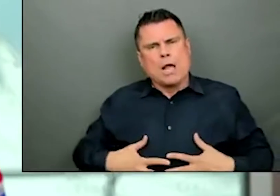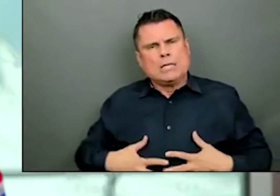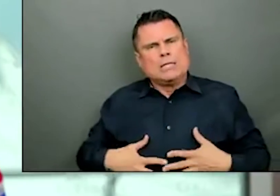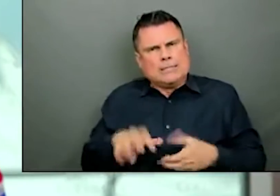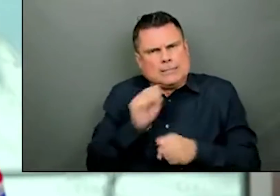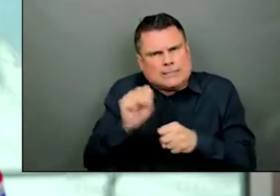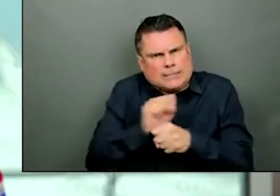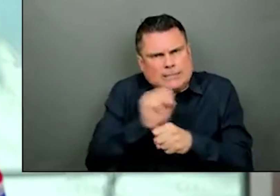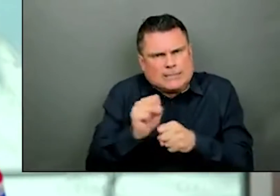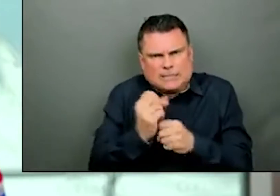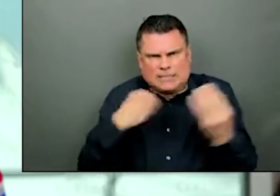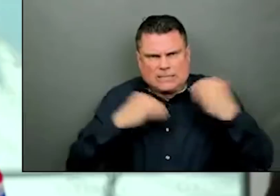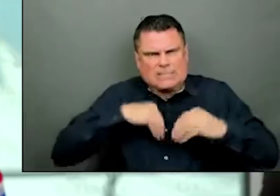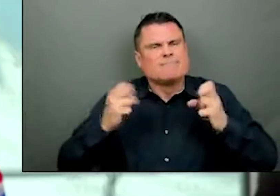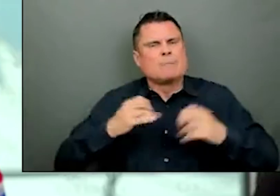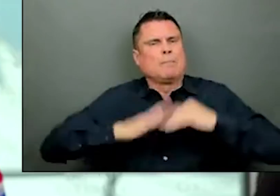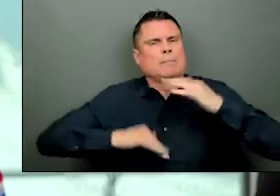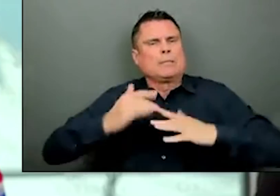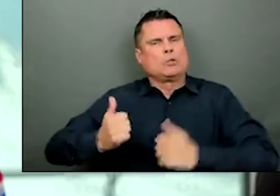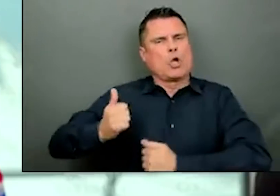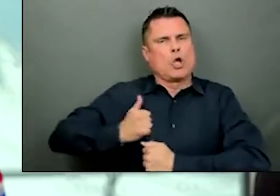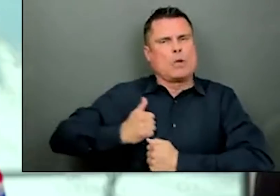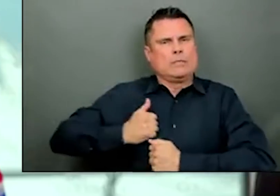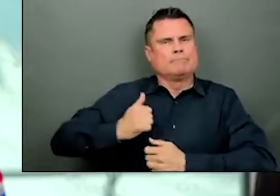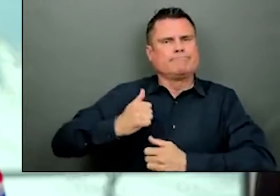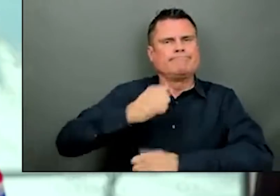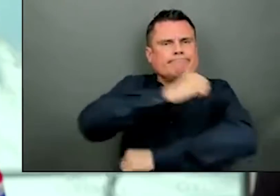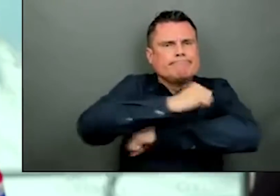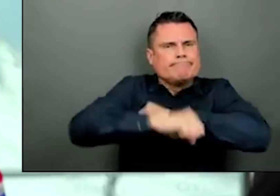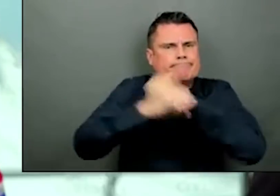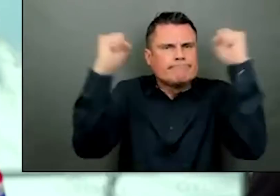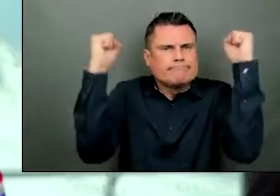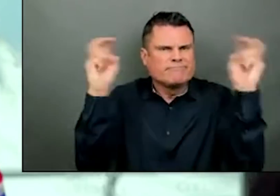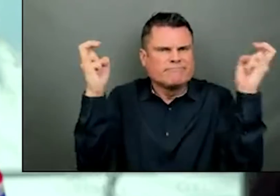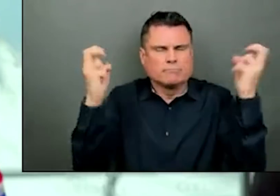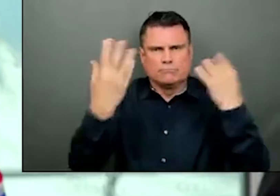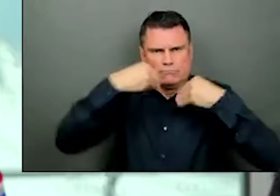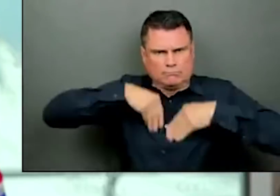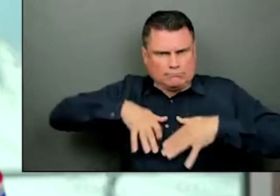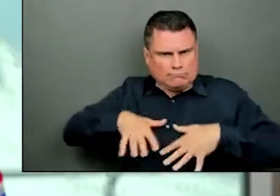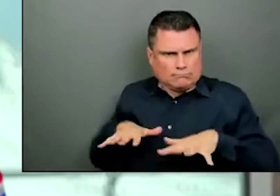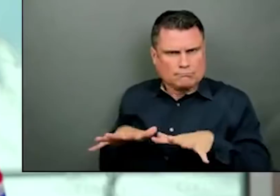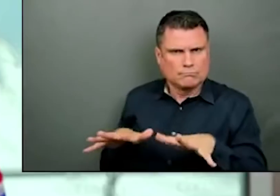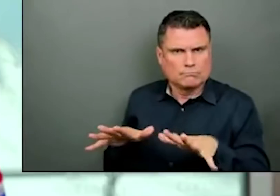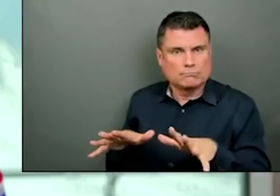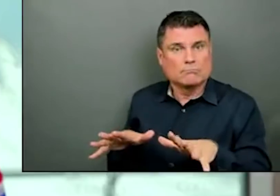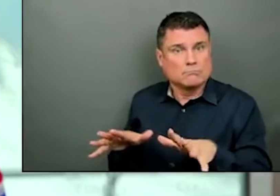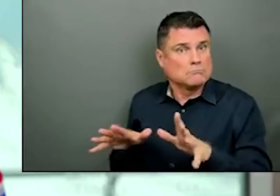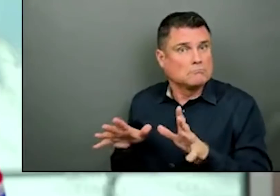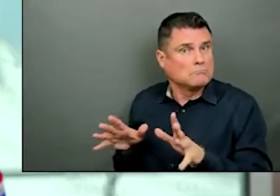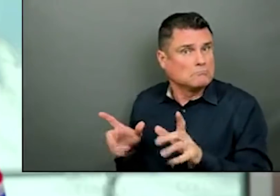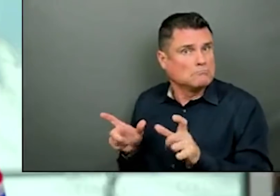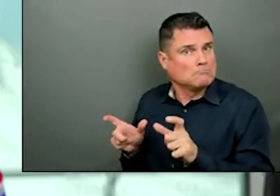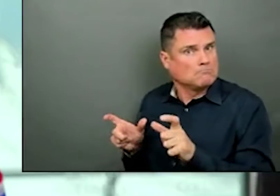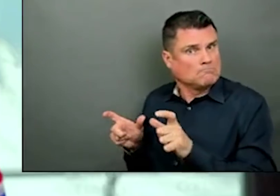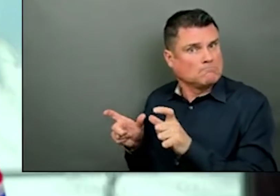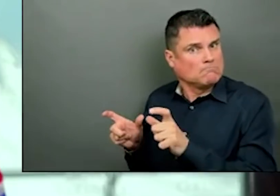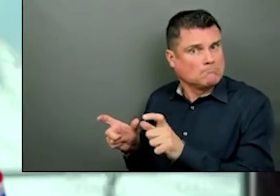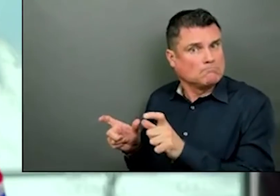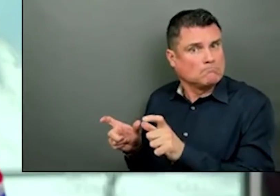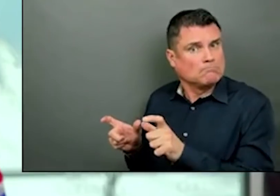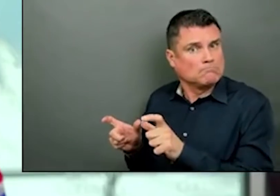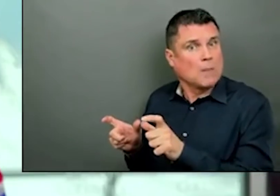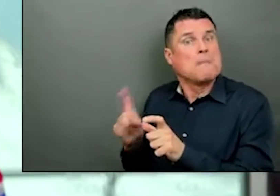continue with, wearing masks, keeping our distance, not getting together in crowds. Because even though we are